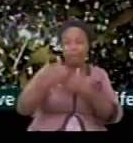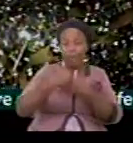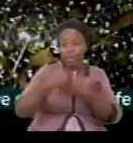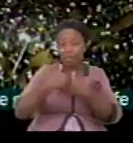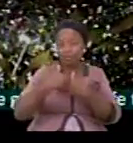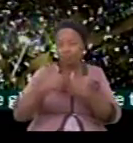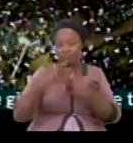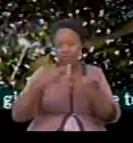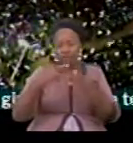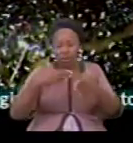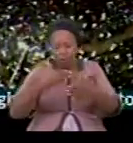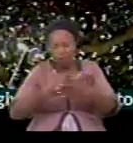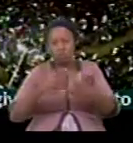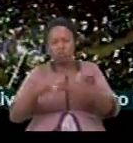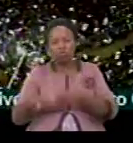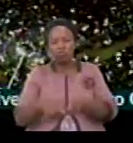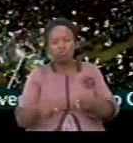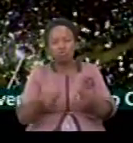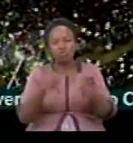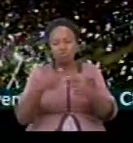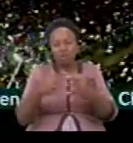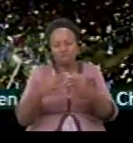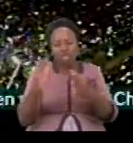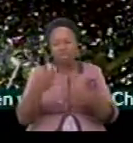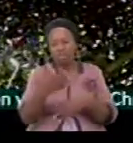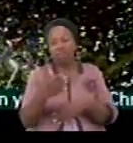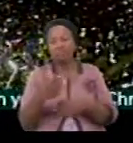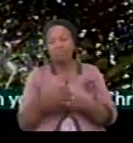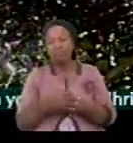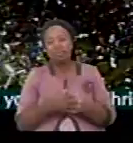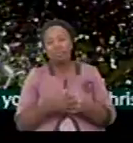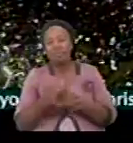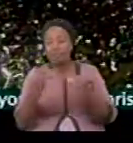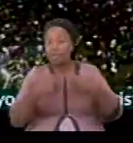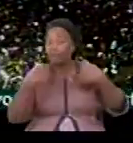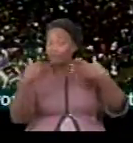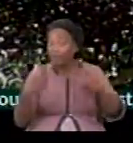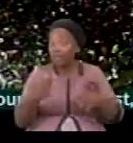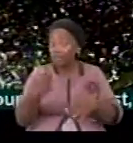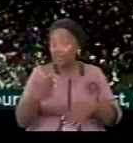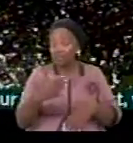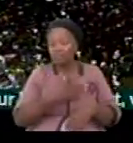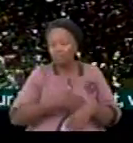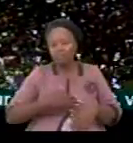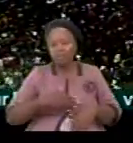if you are finished can you just wave from the far back so that you know that you are through there